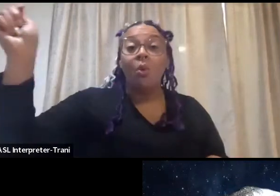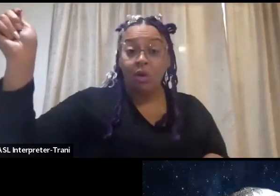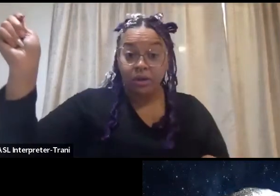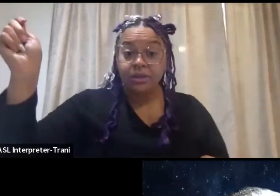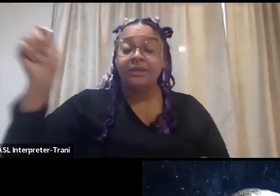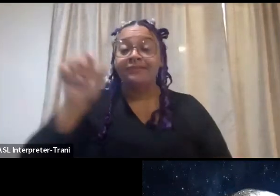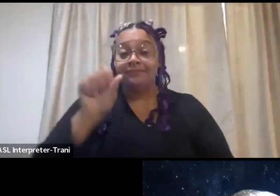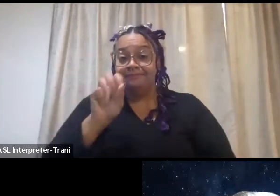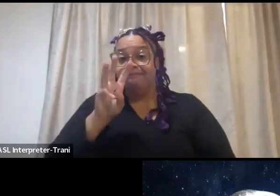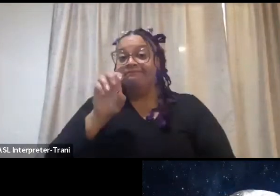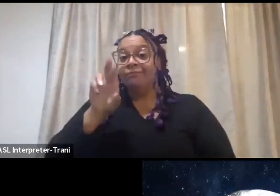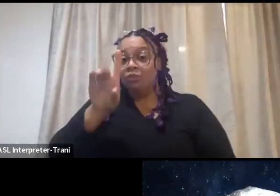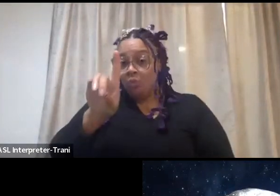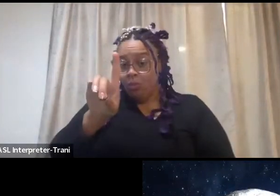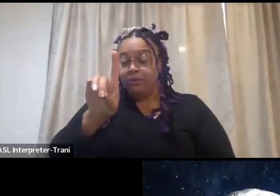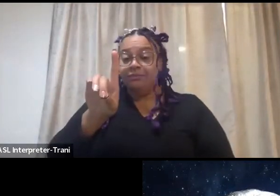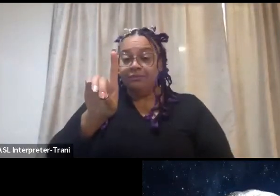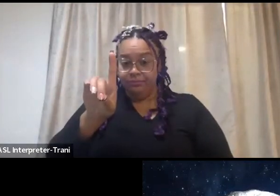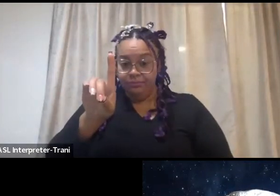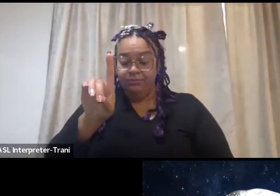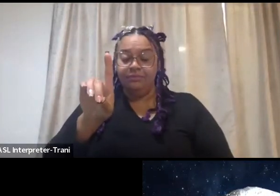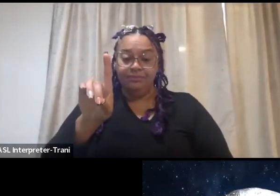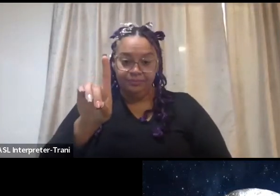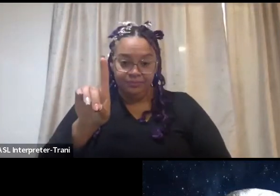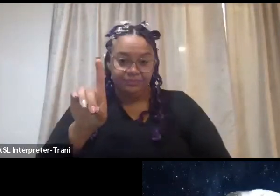Not quite. Not quite.